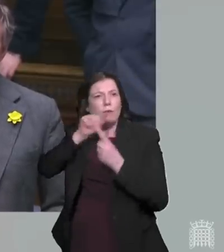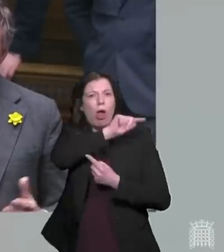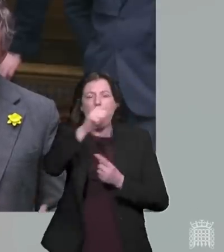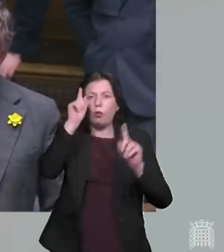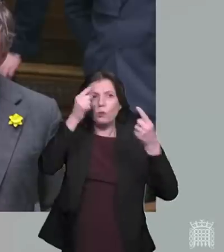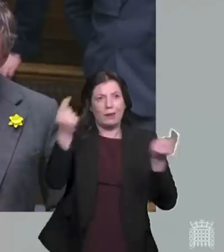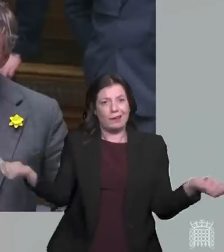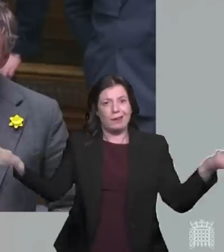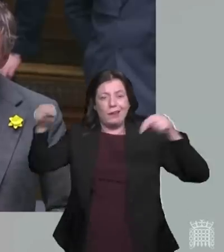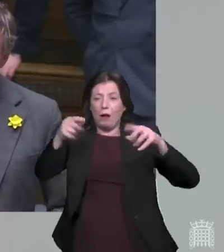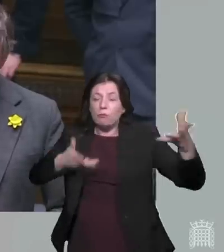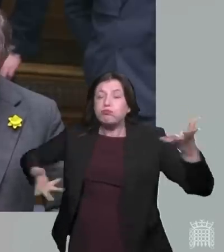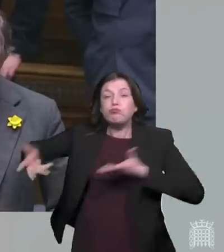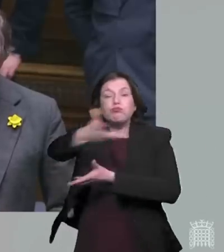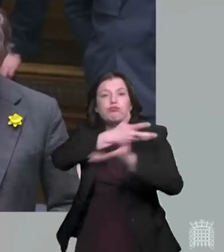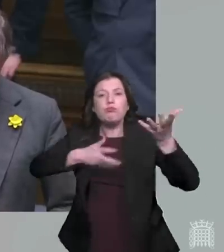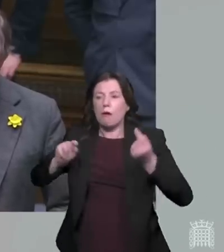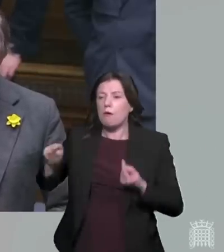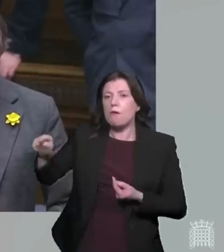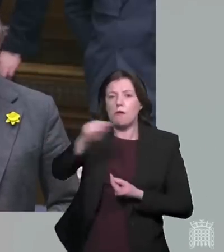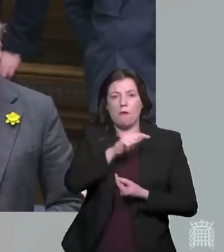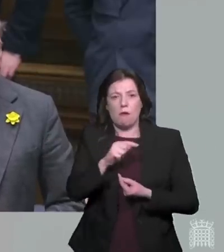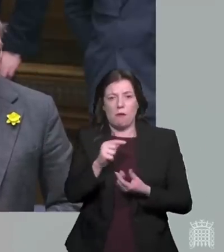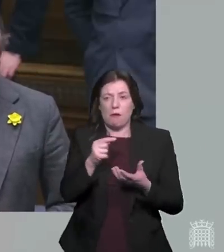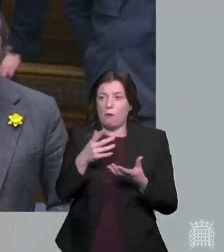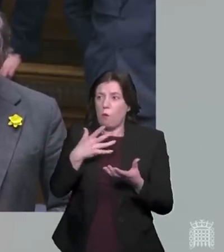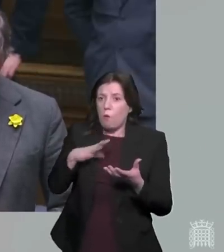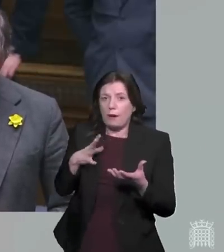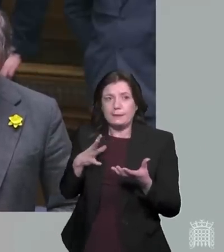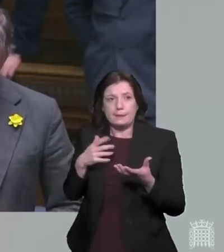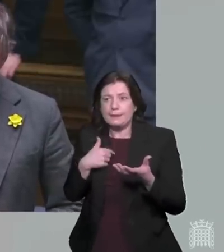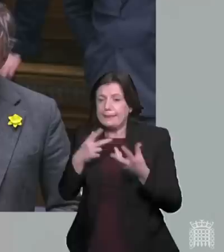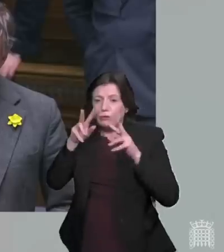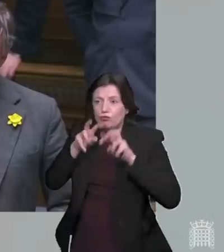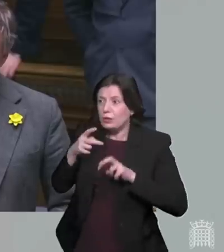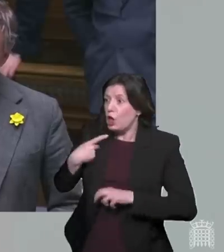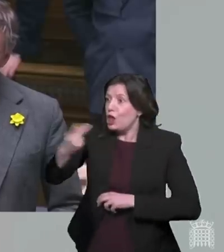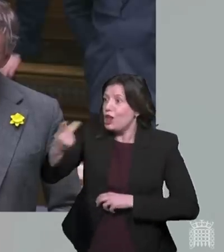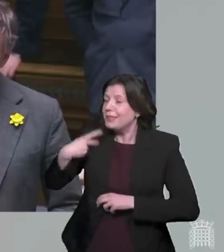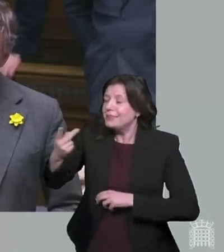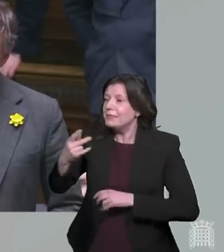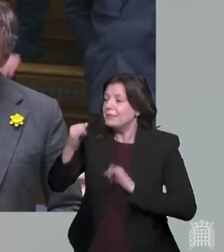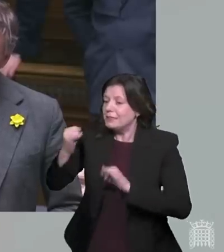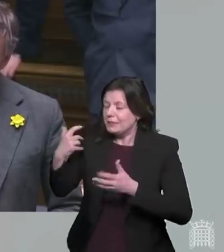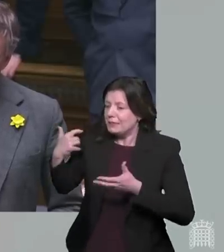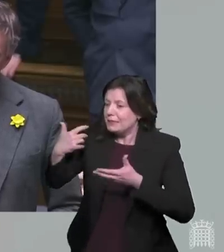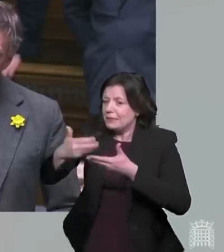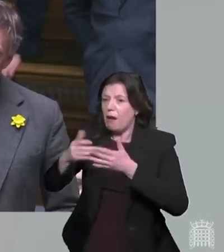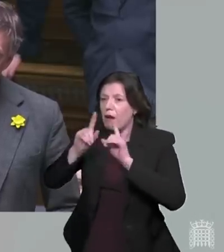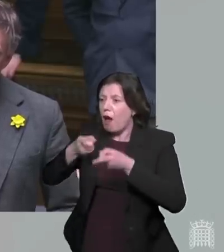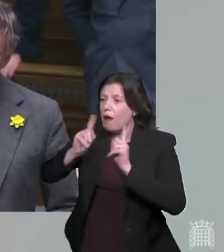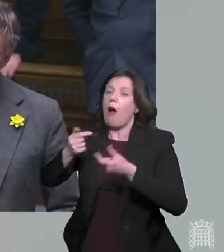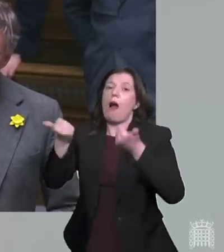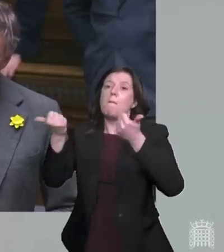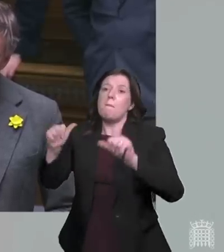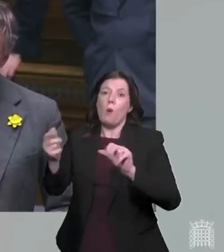universities that support our work have been clamouring to re-engage with their research partners through Horizon and other programmes. Can